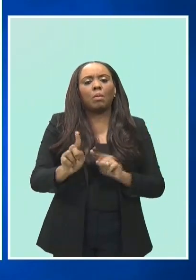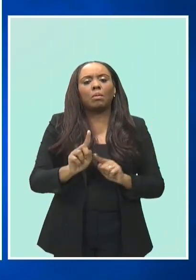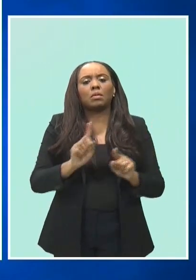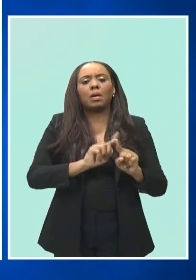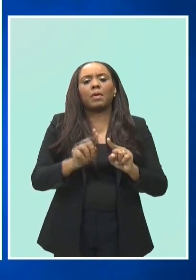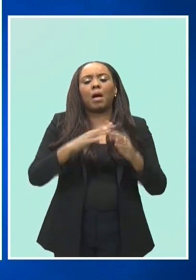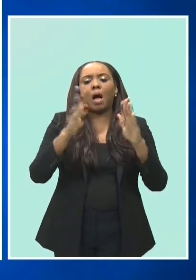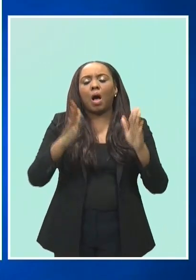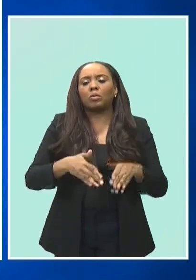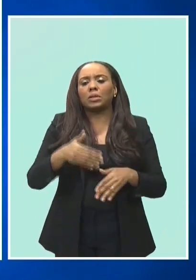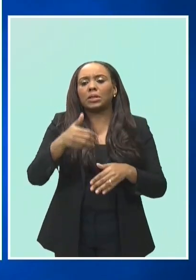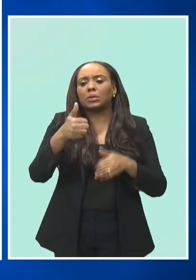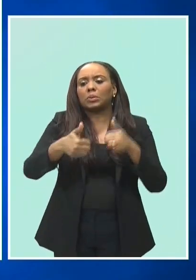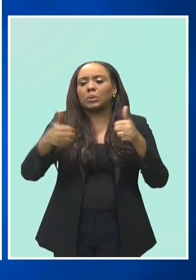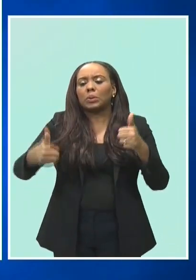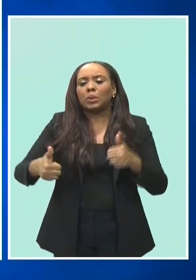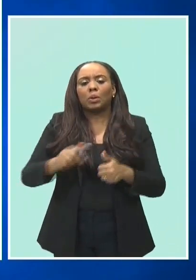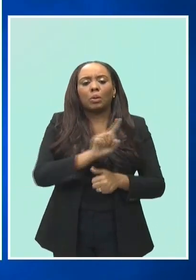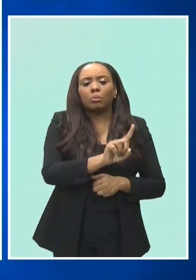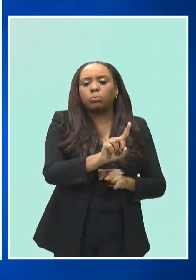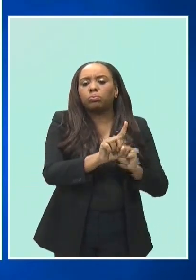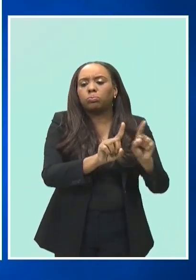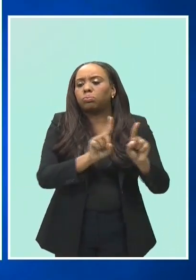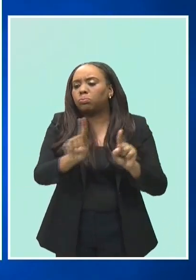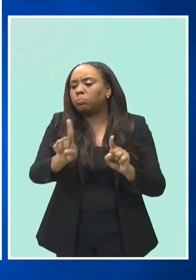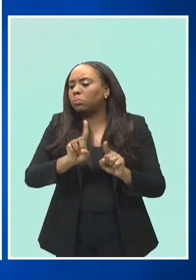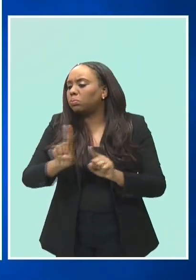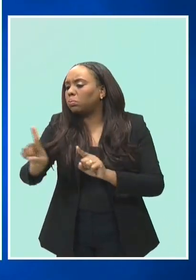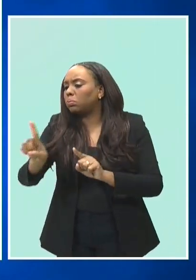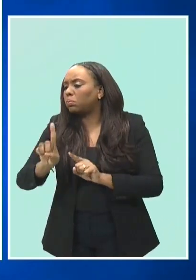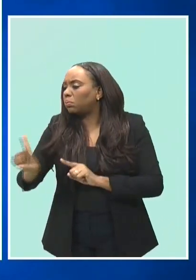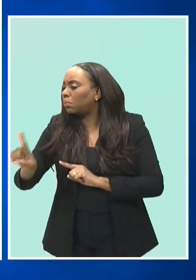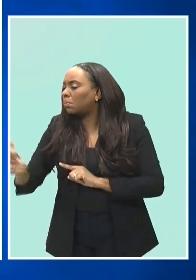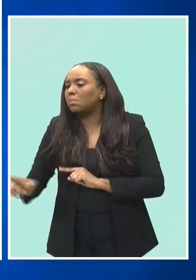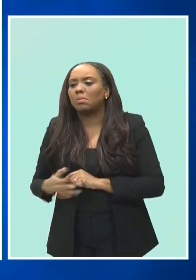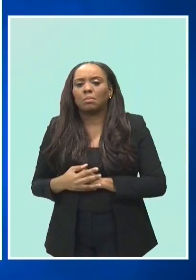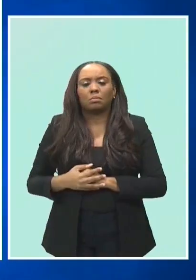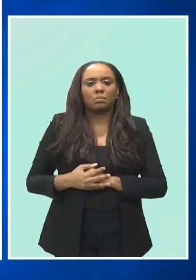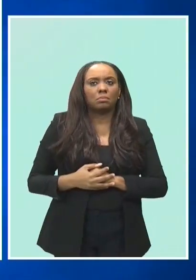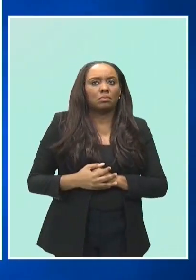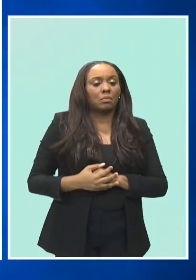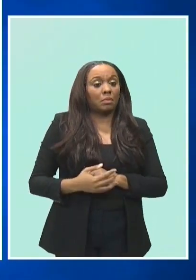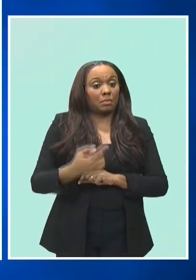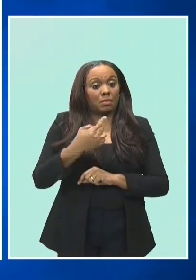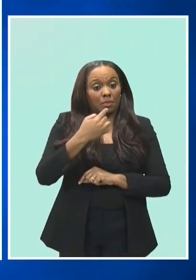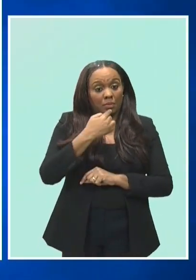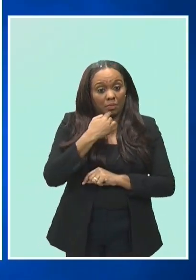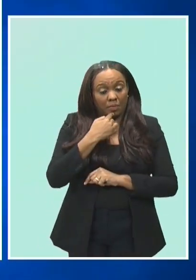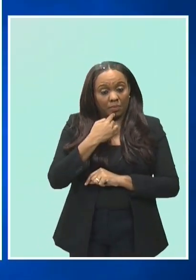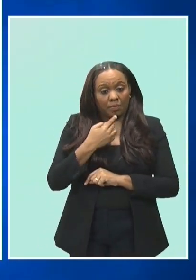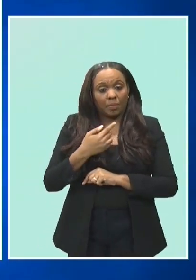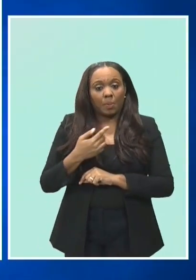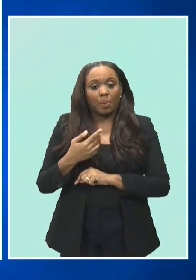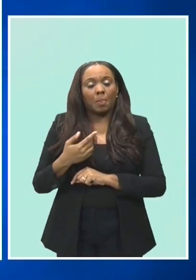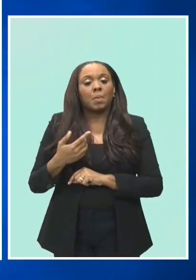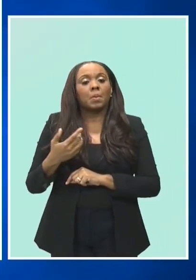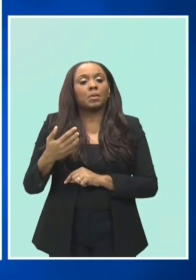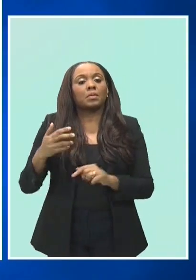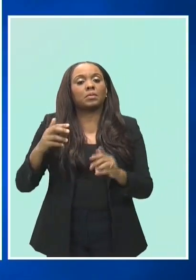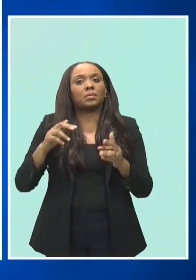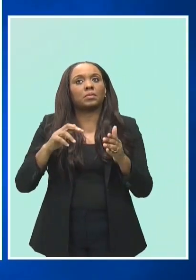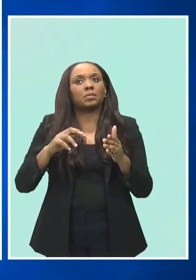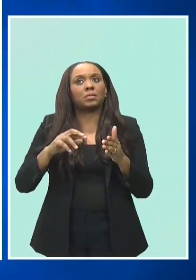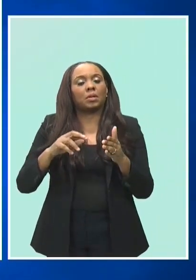current existing NRR? This understanding, according to the Director General, has been translated